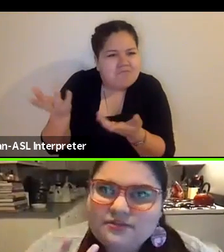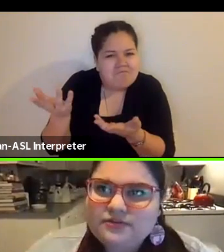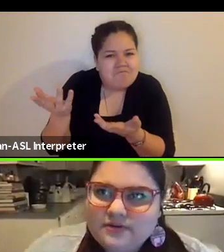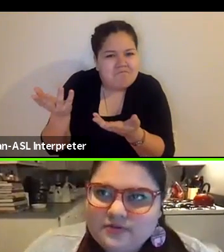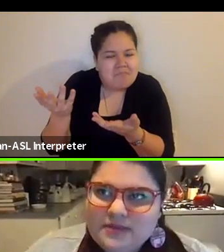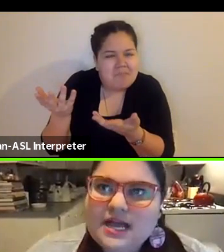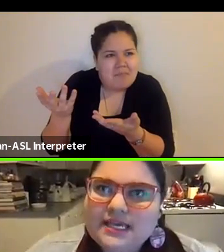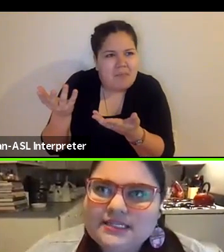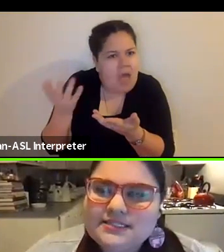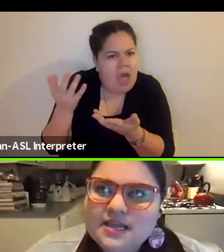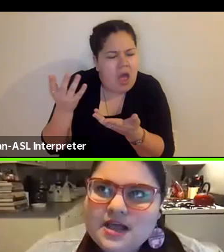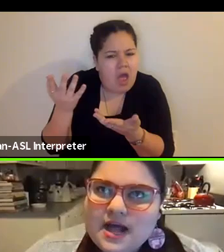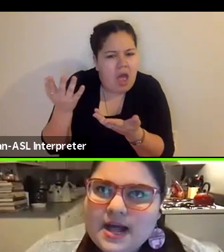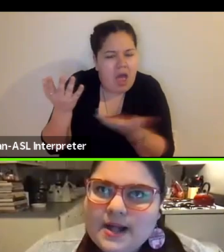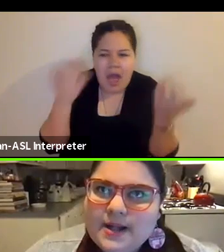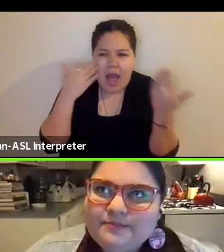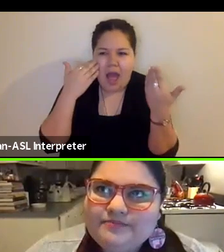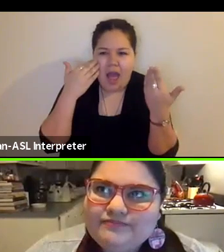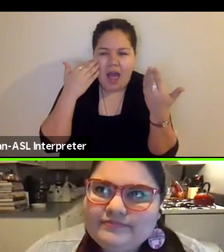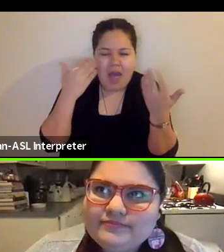put in the forefront of your minds